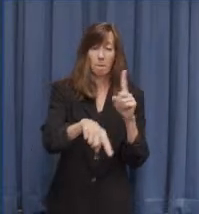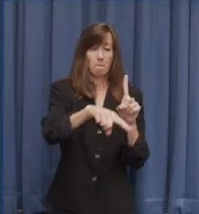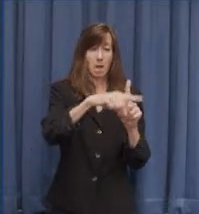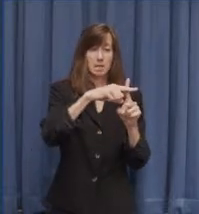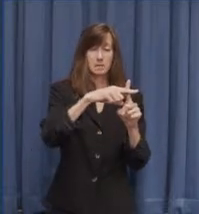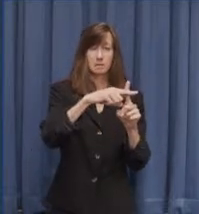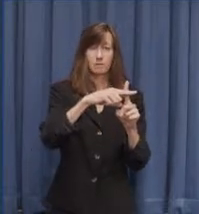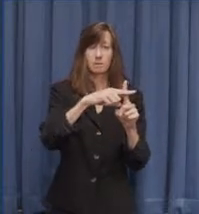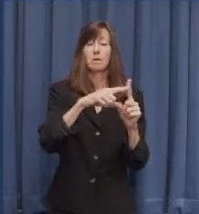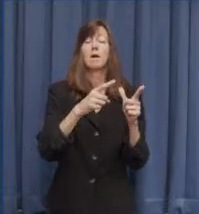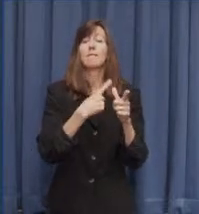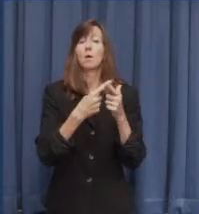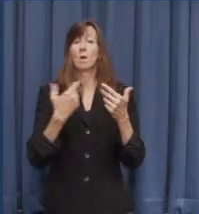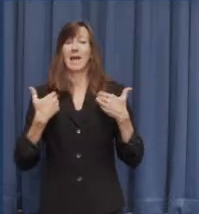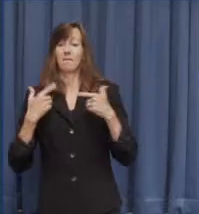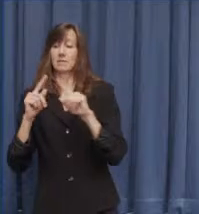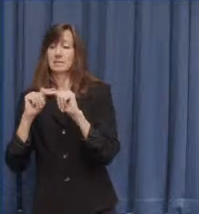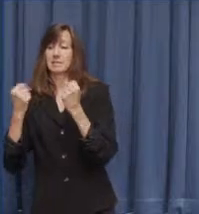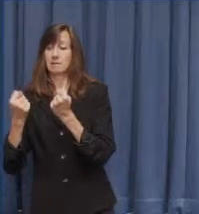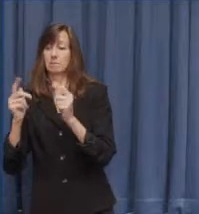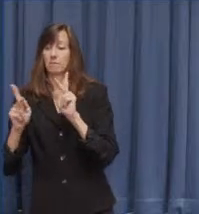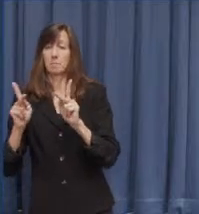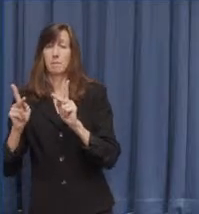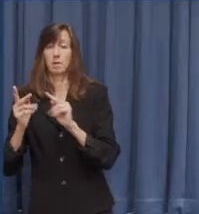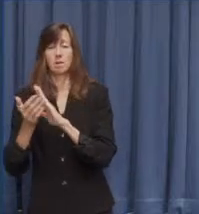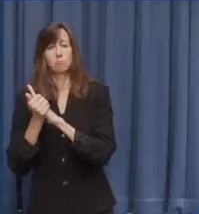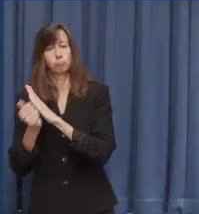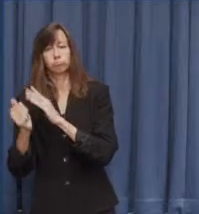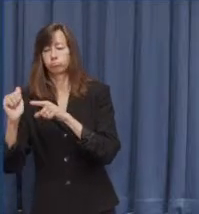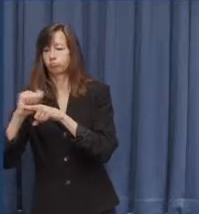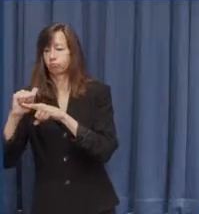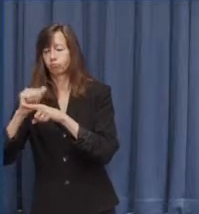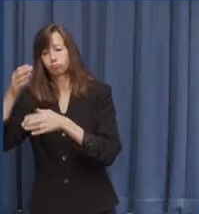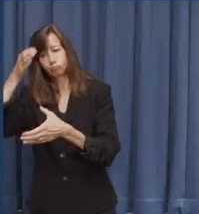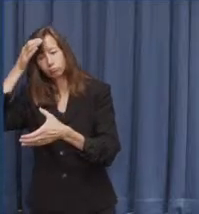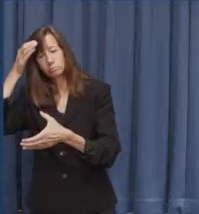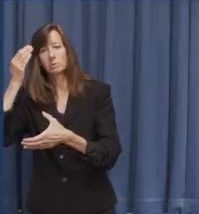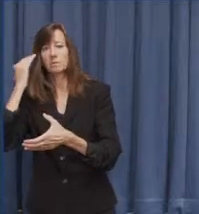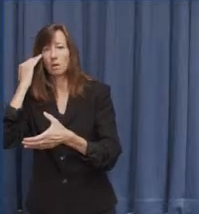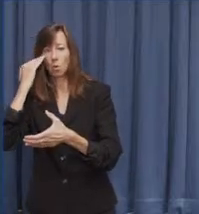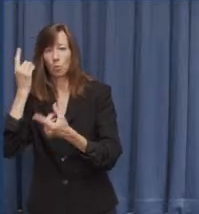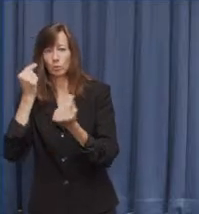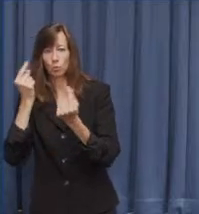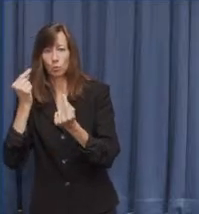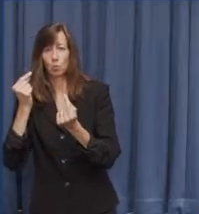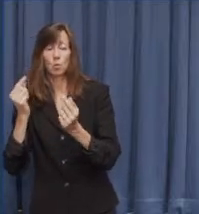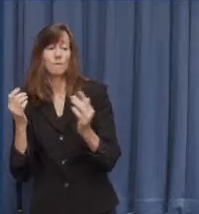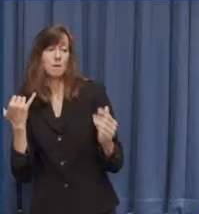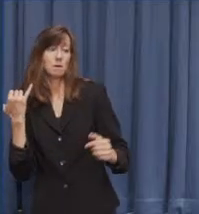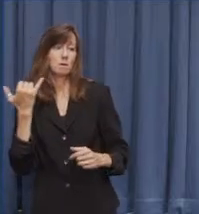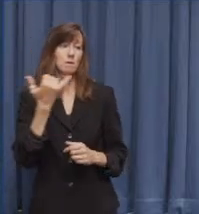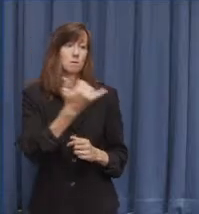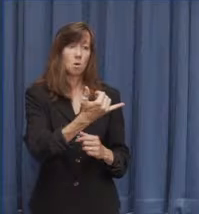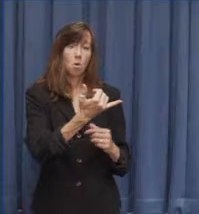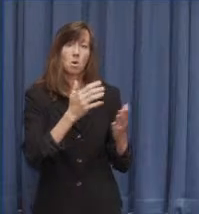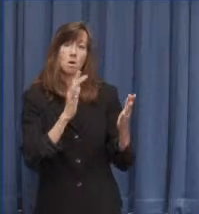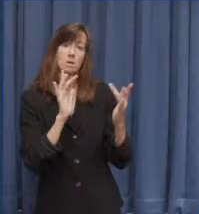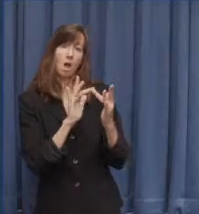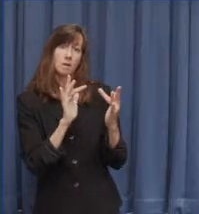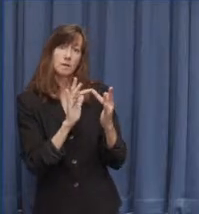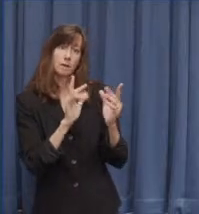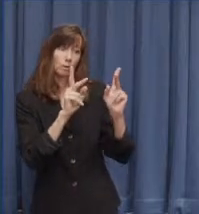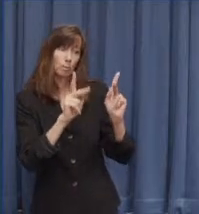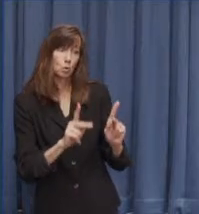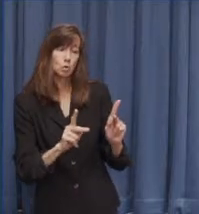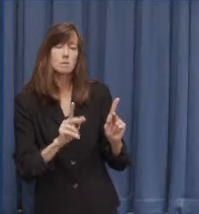experts who will work with that individual and absolutely respect their privacy and the sensitivity of that conversation,